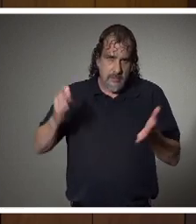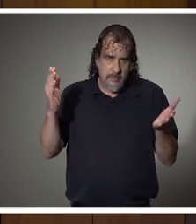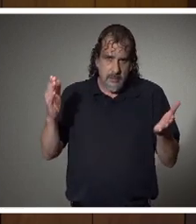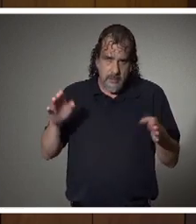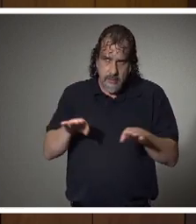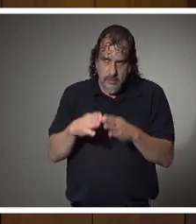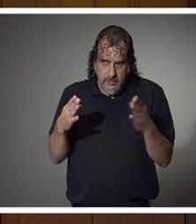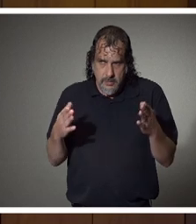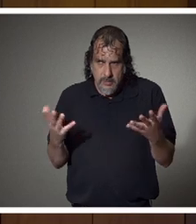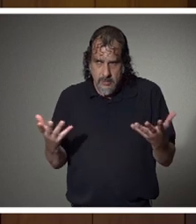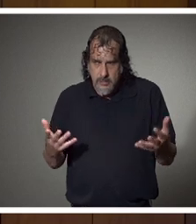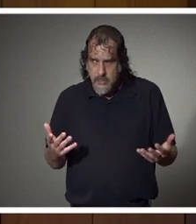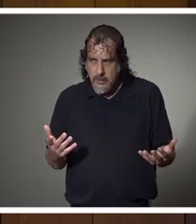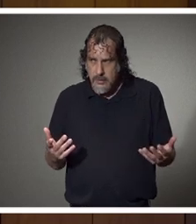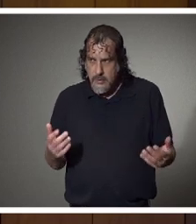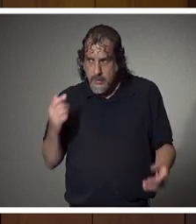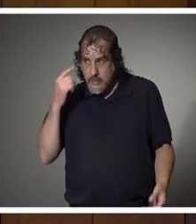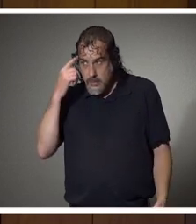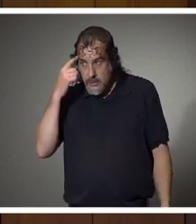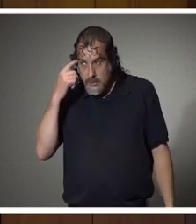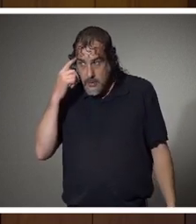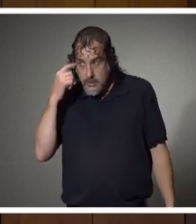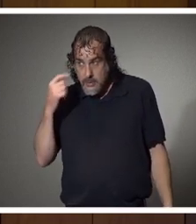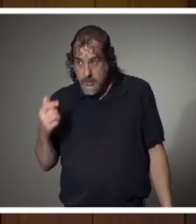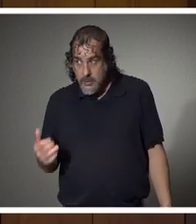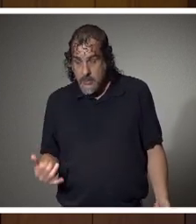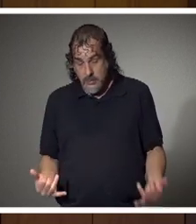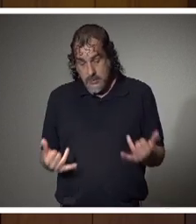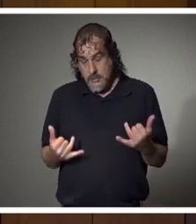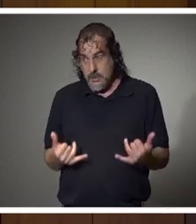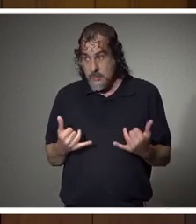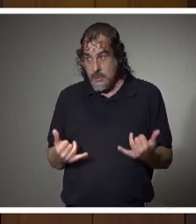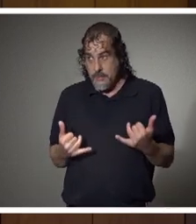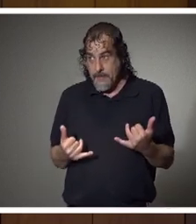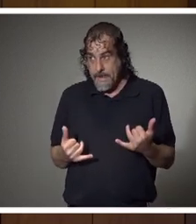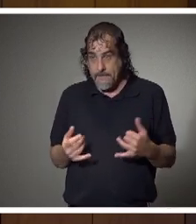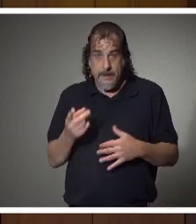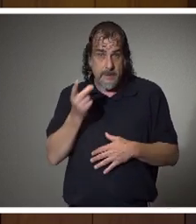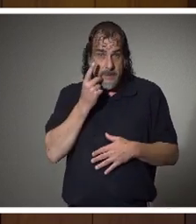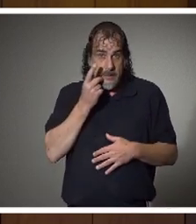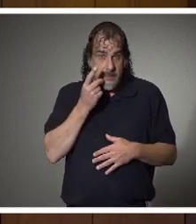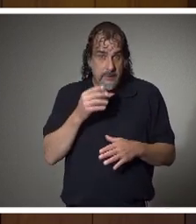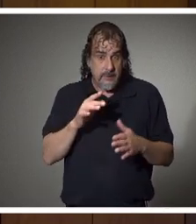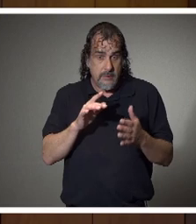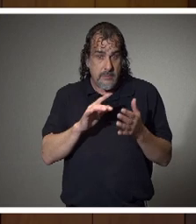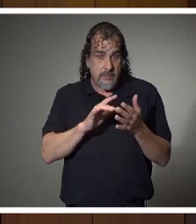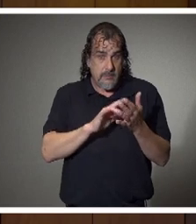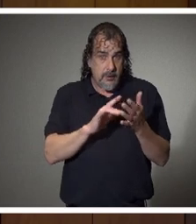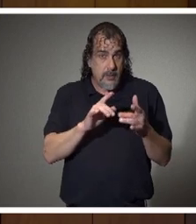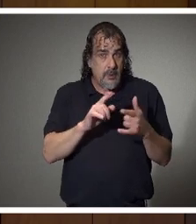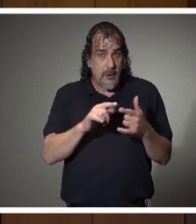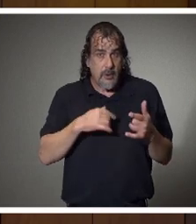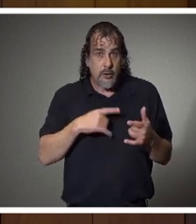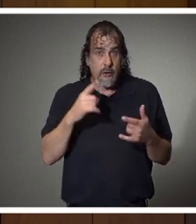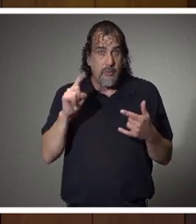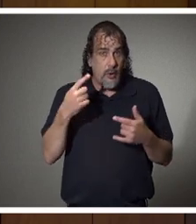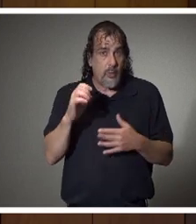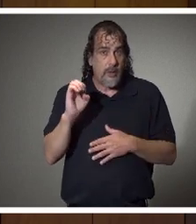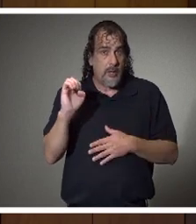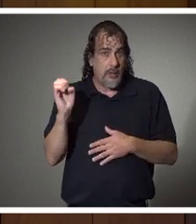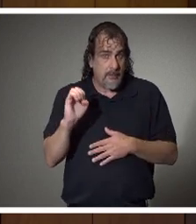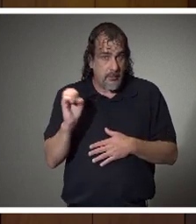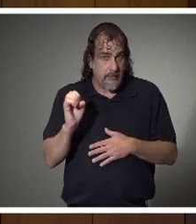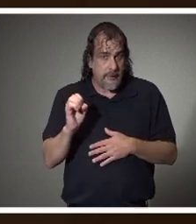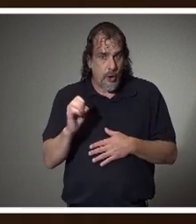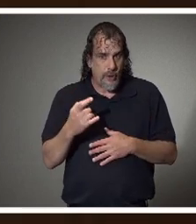or what's their status? Right. Currently, dental offices and medical offices are doing only sort of like emergent, really